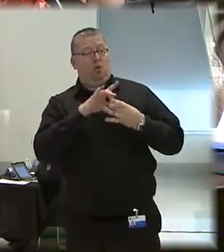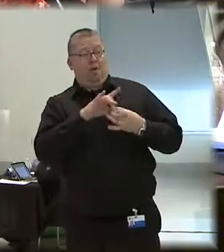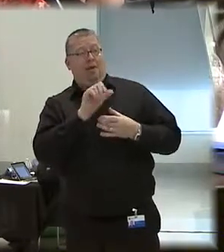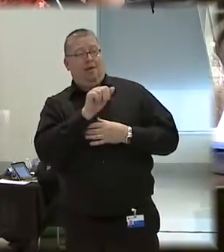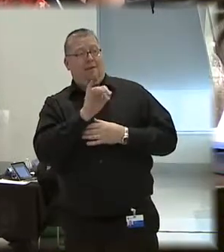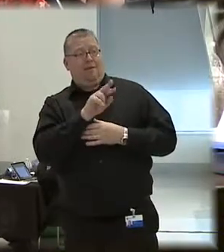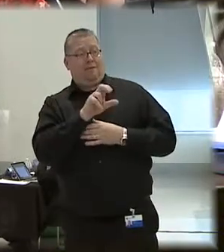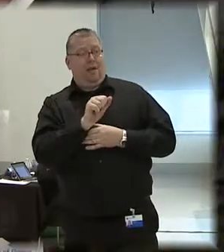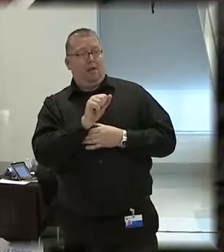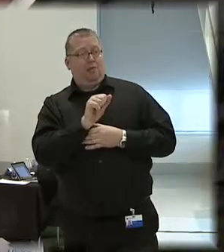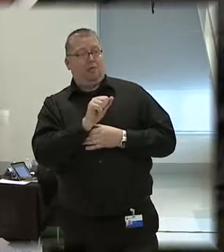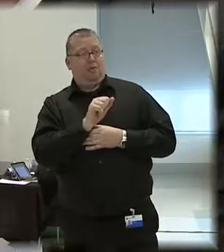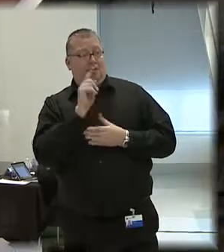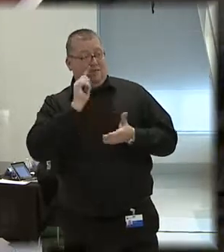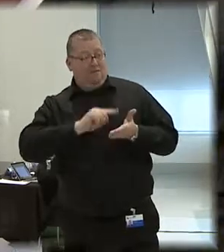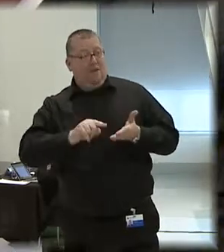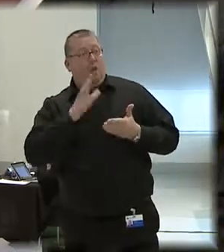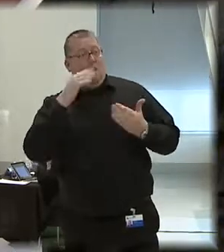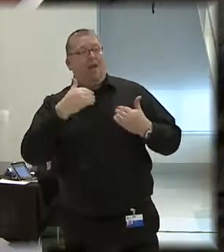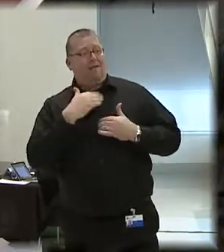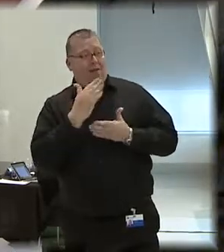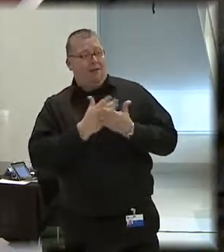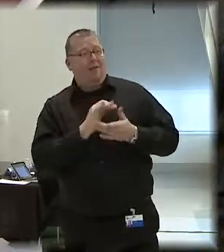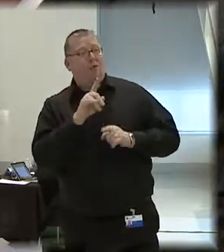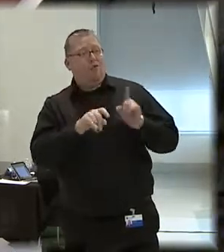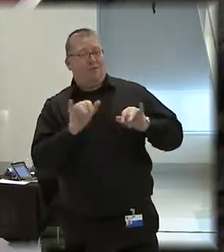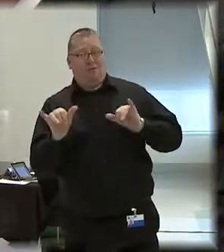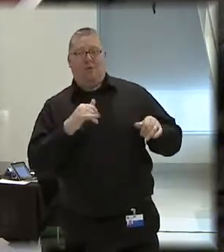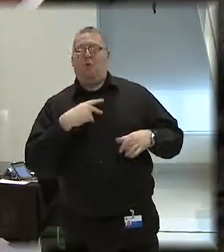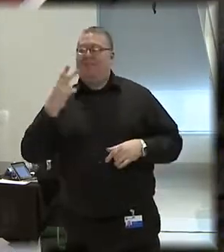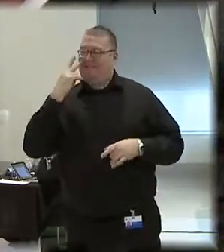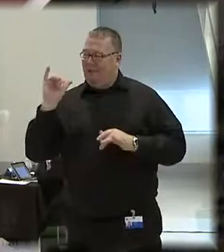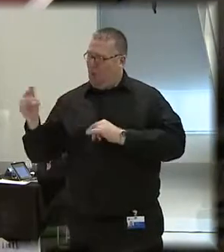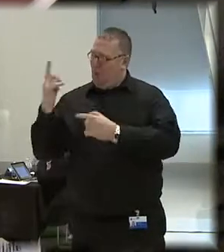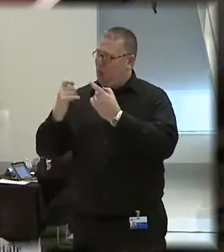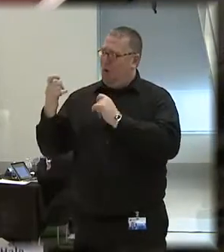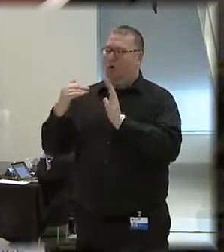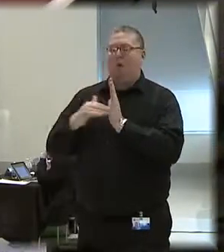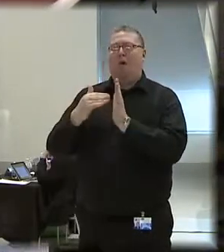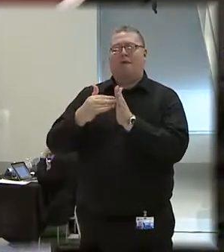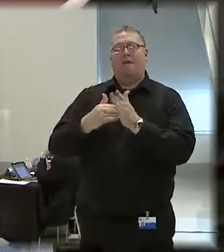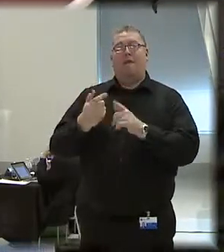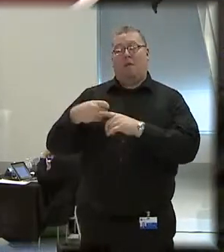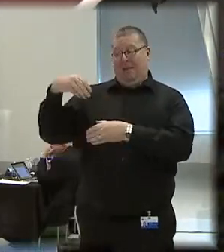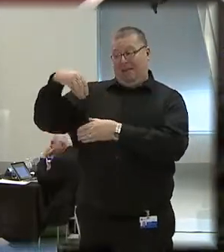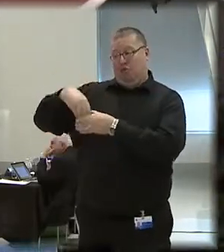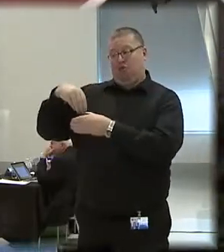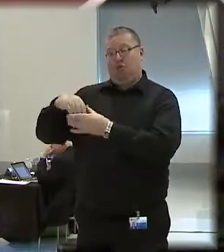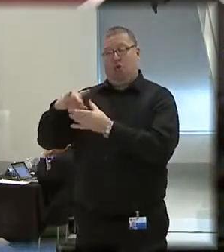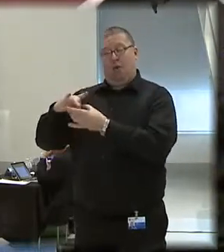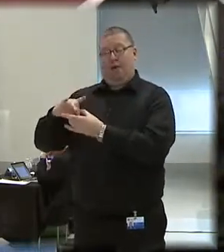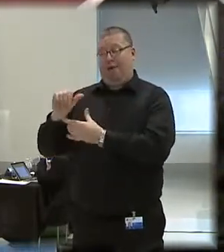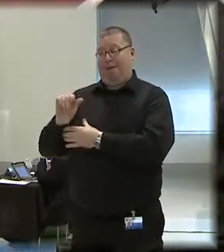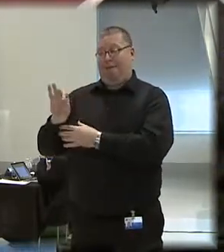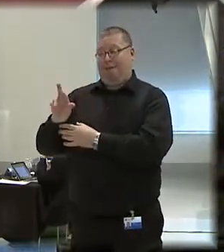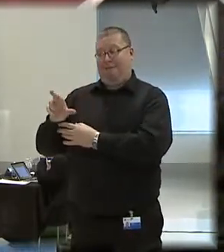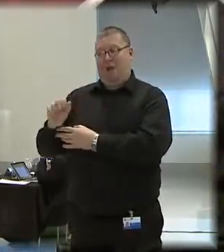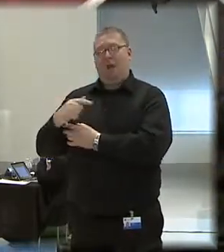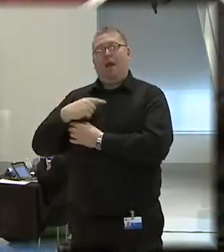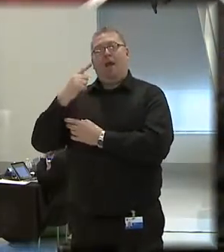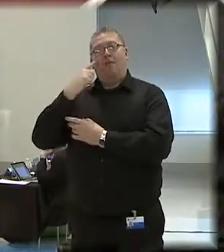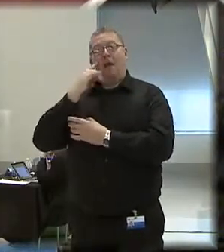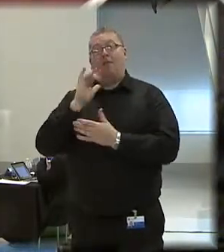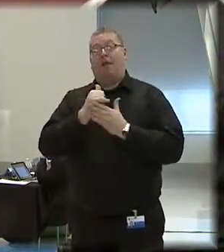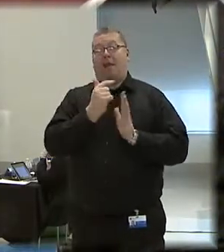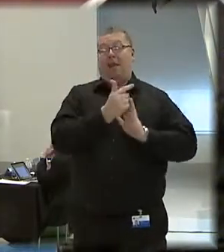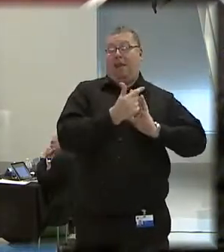those questions too. And we see similar questions all the time from the internal affairs side of it. I think the litigation side